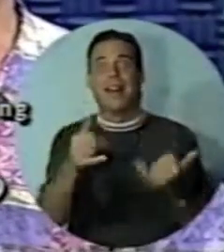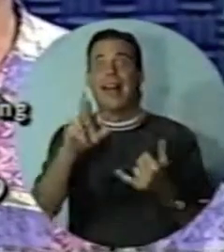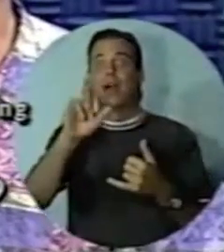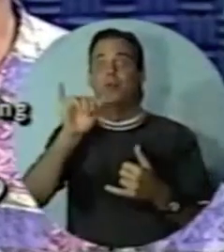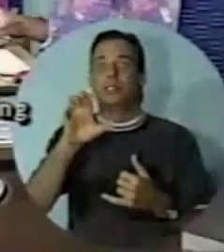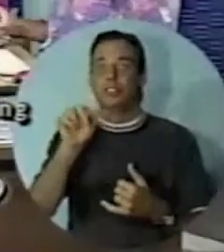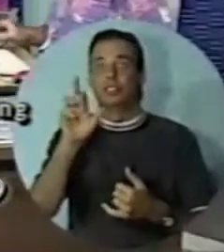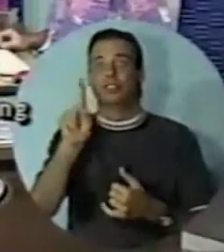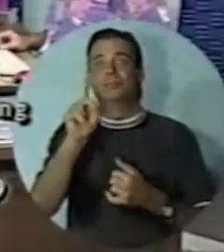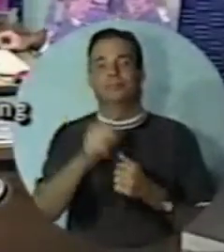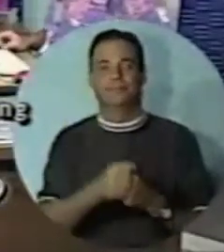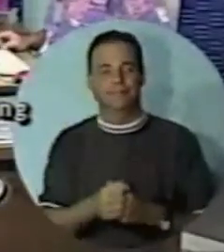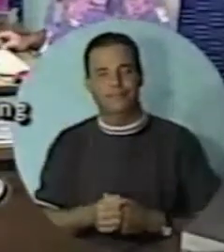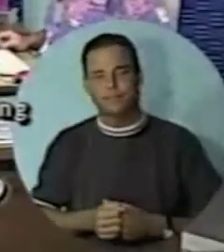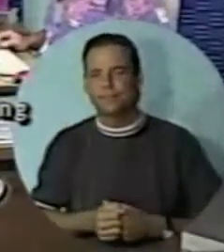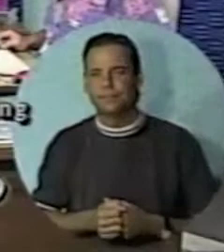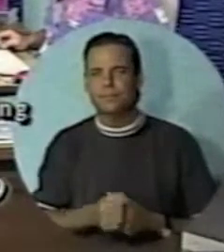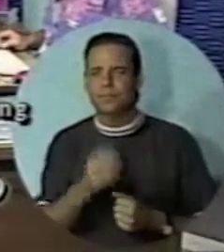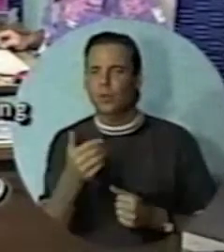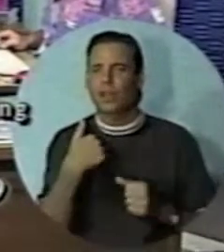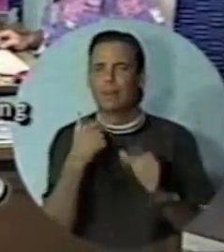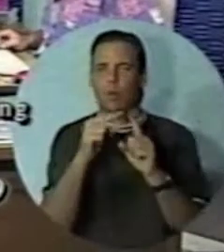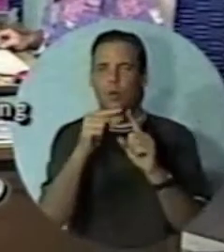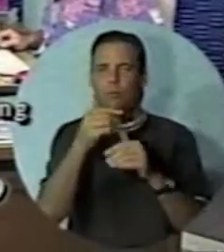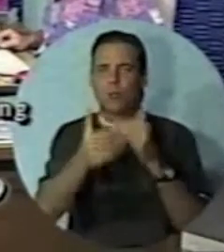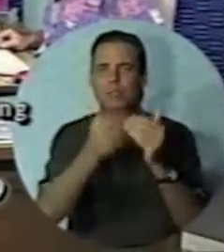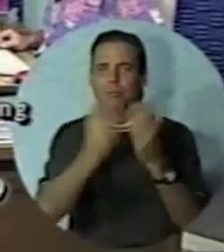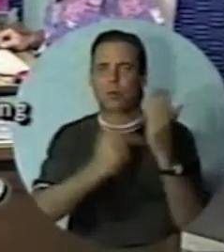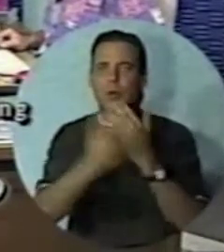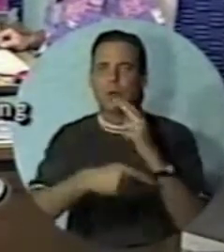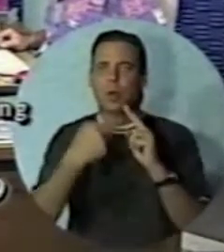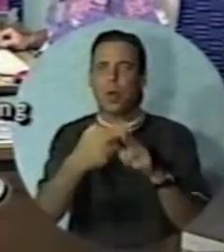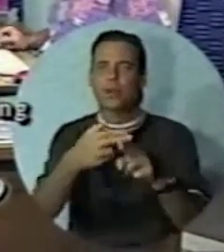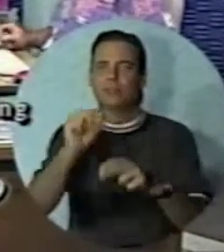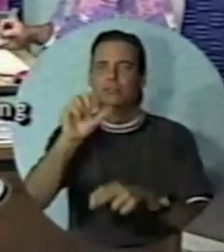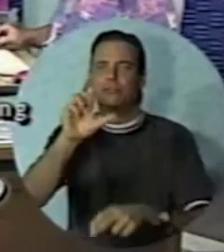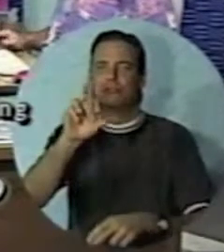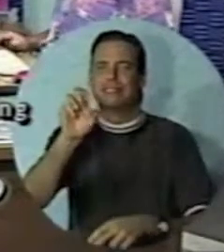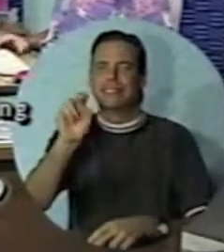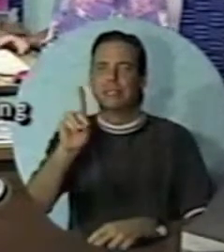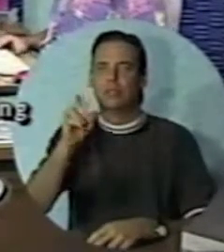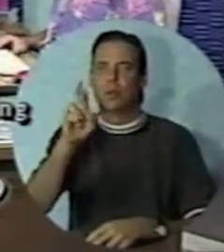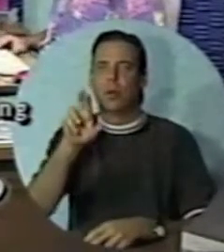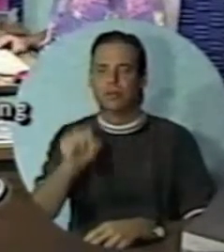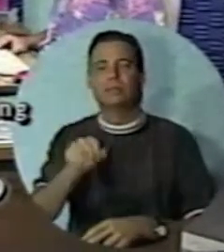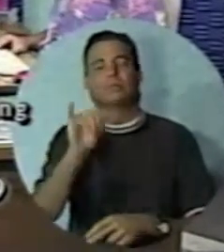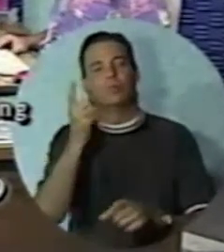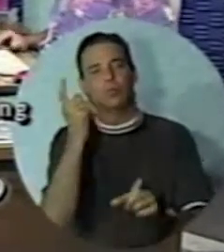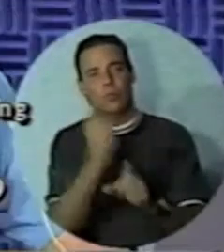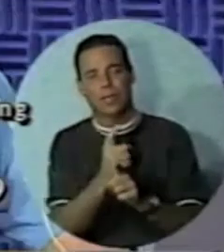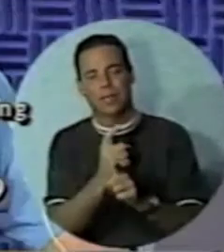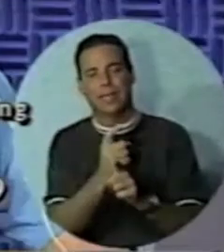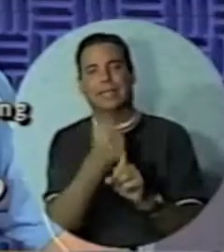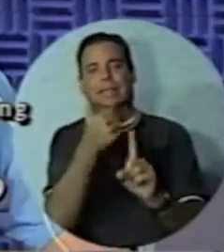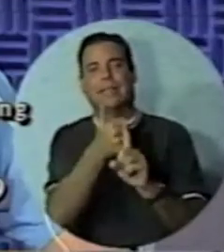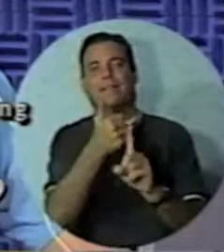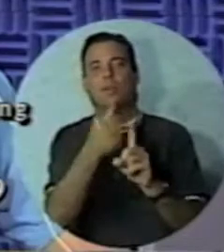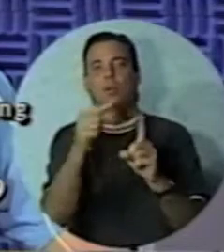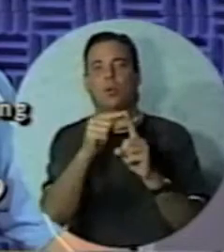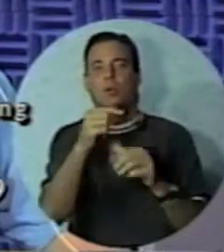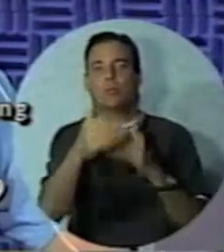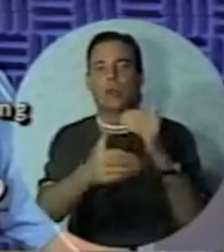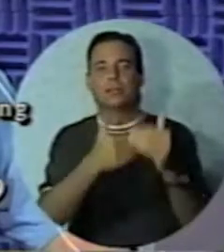Richard, you've got a word processing program called Screen I've got Doors? one that's called Screen Doors. It's a word processing on